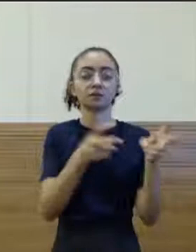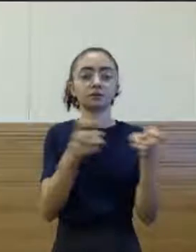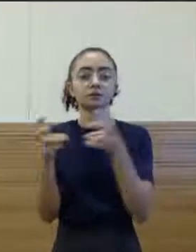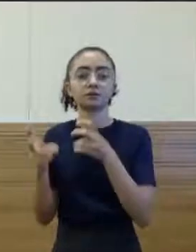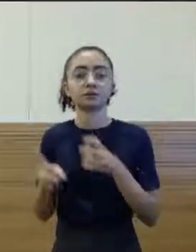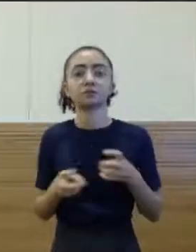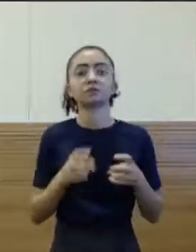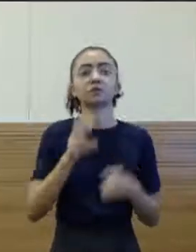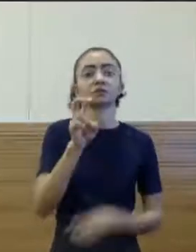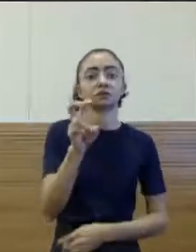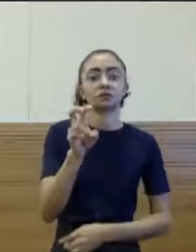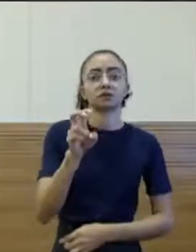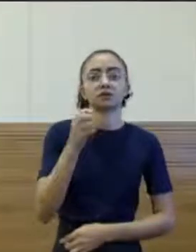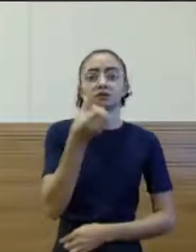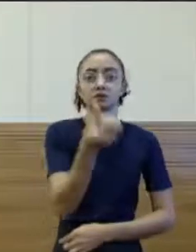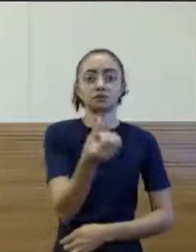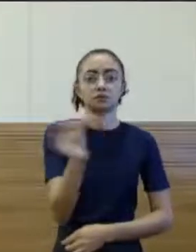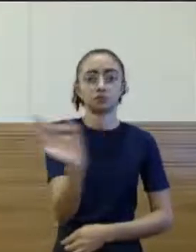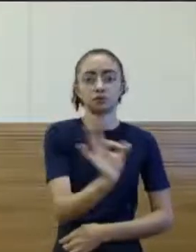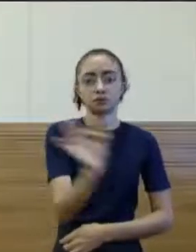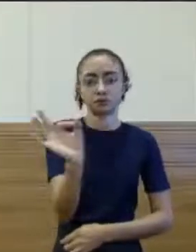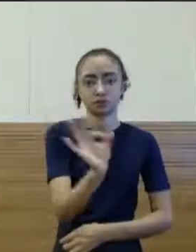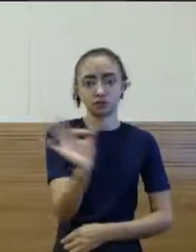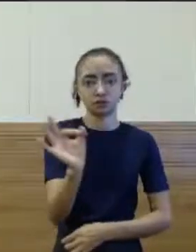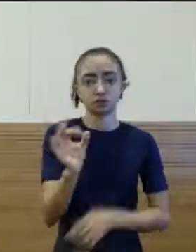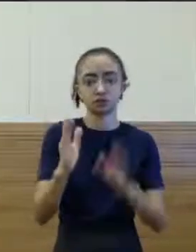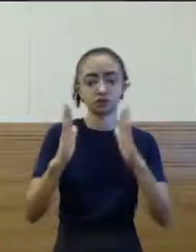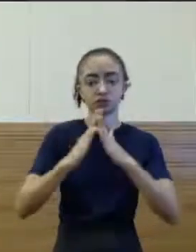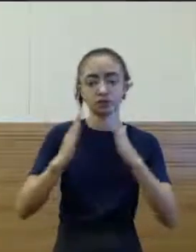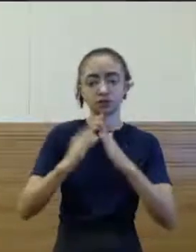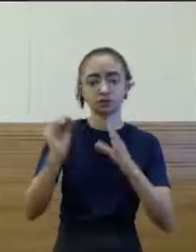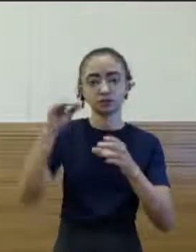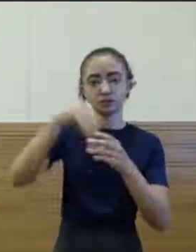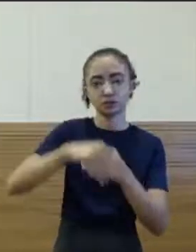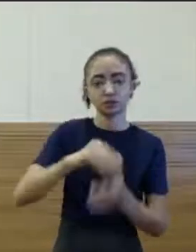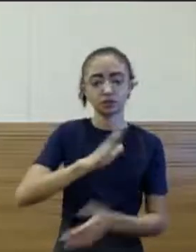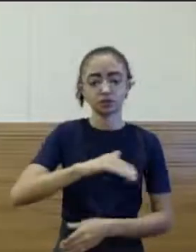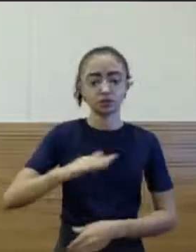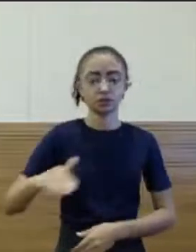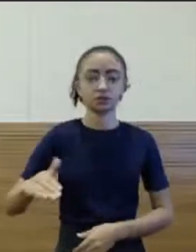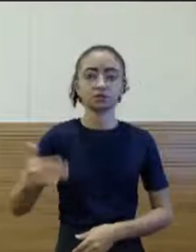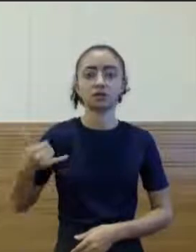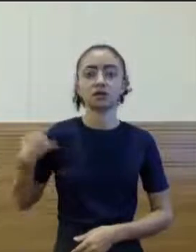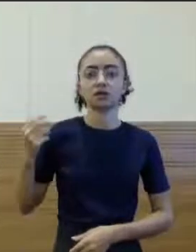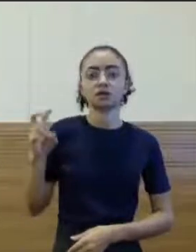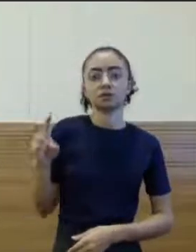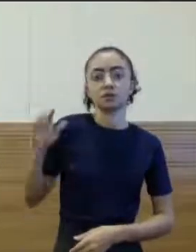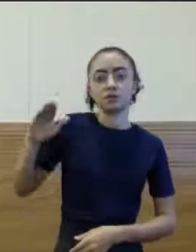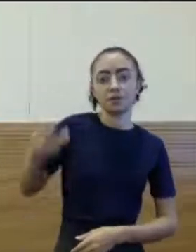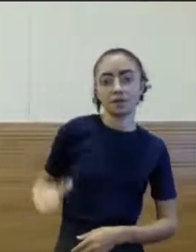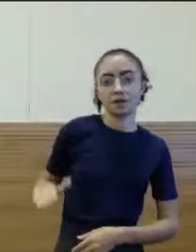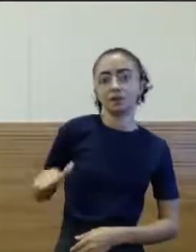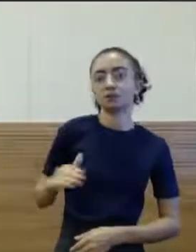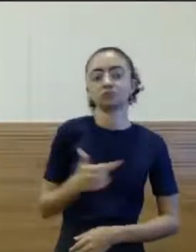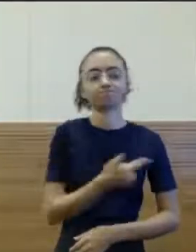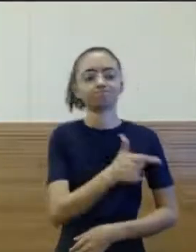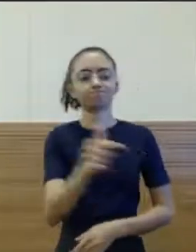56% of the place with children below 5 years of age. They have food insecurity,